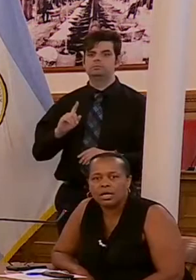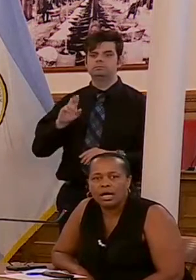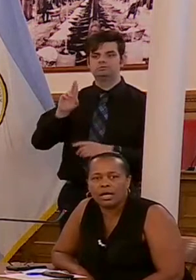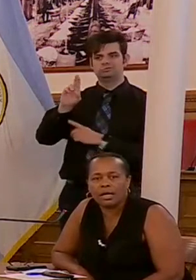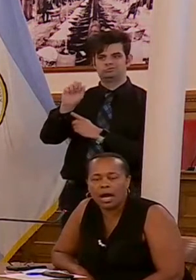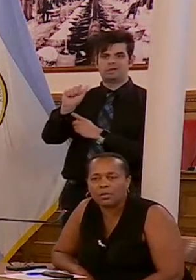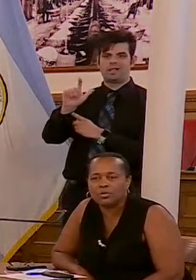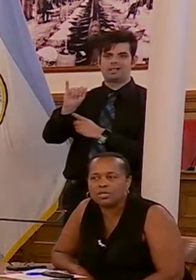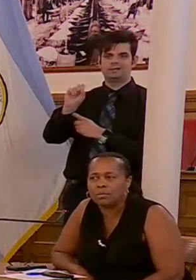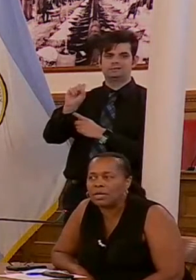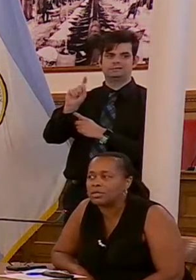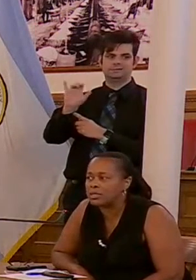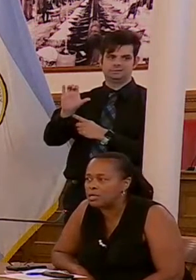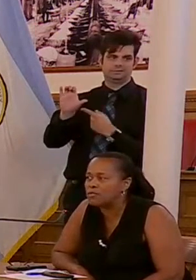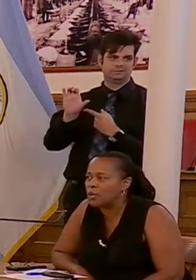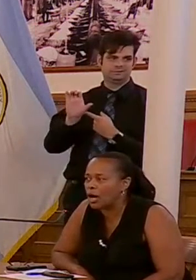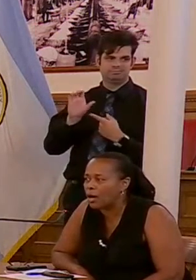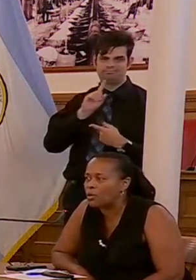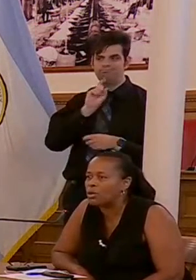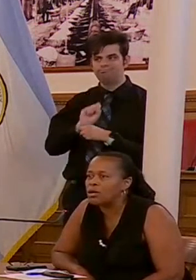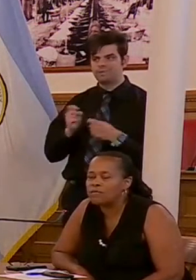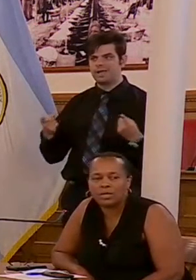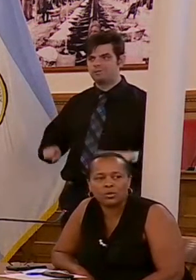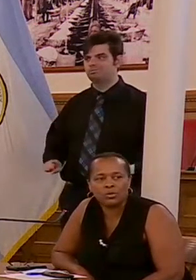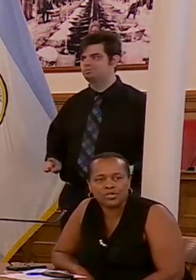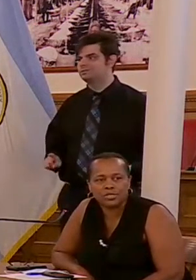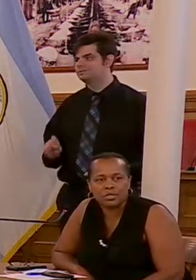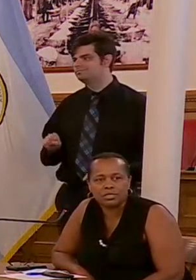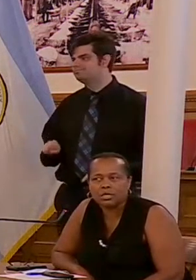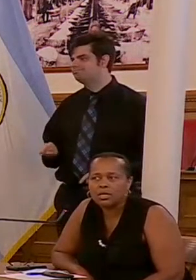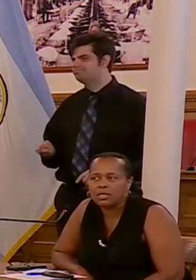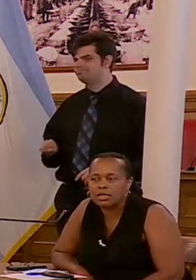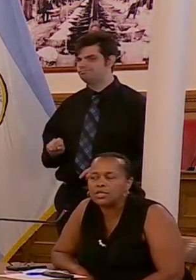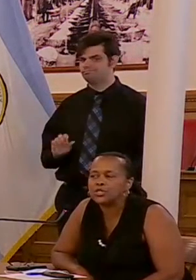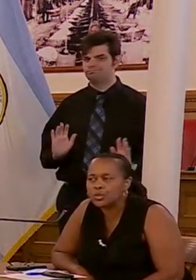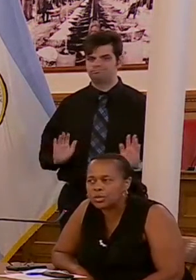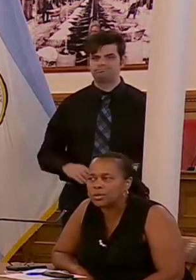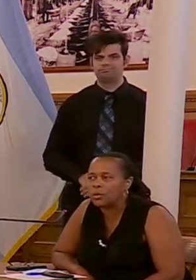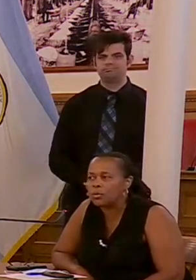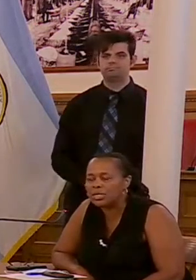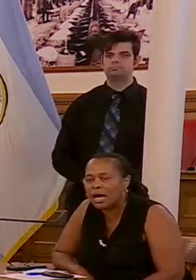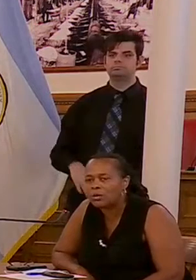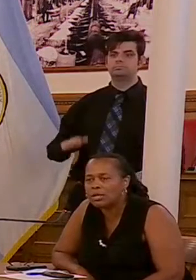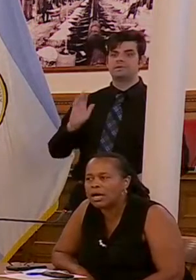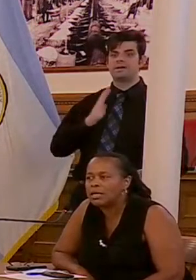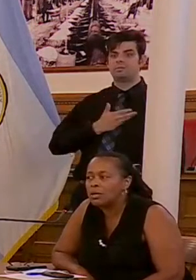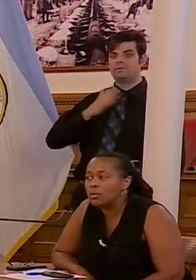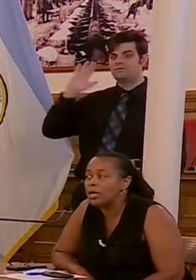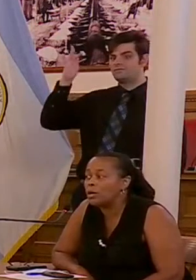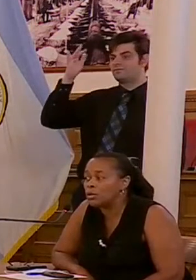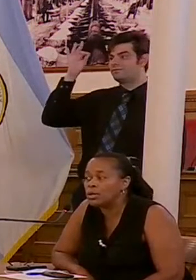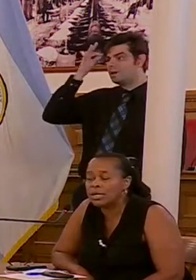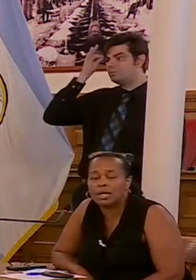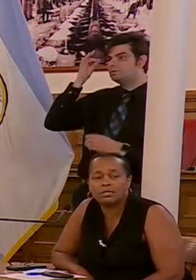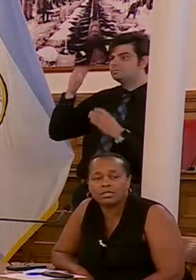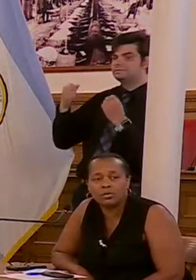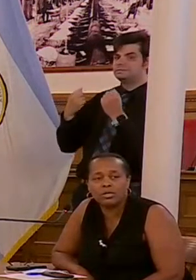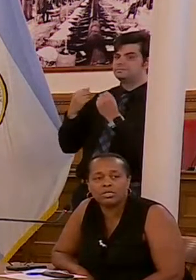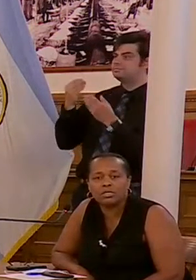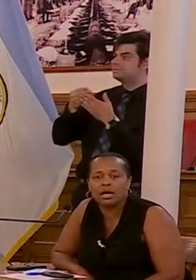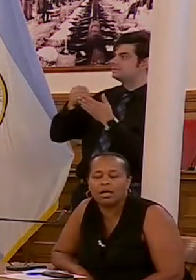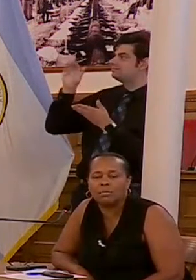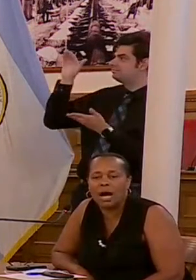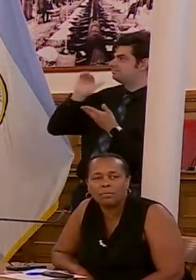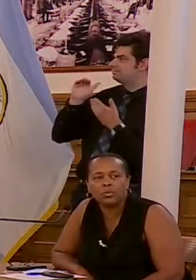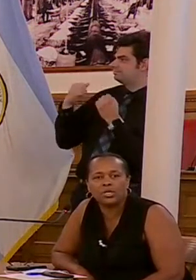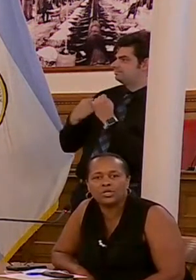delegation and Congress about the need for our federal assistance. It is critical. Without that, we are looking at